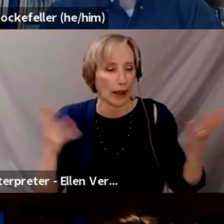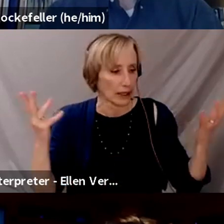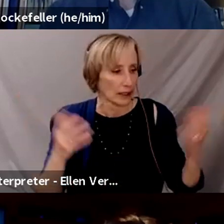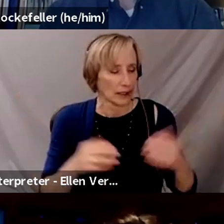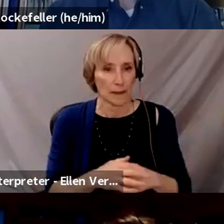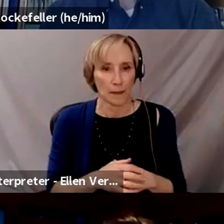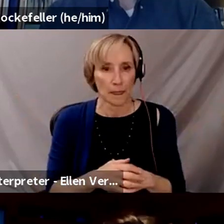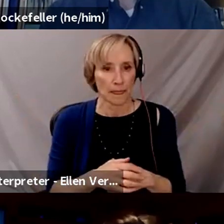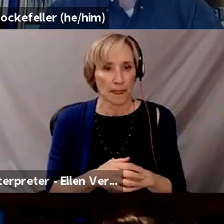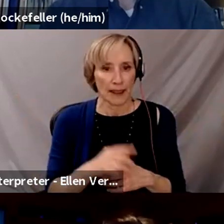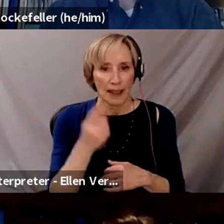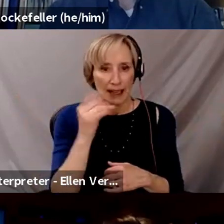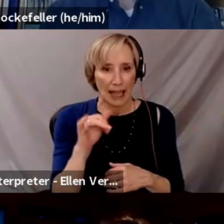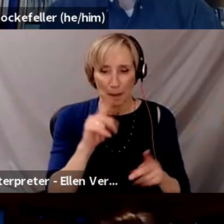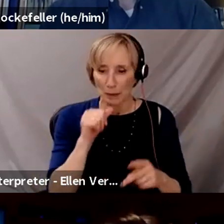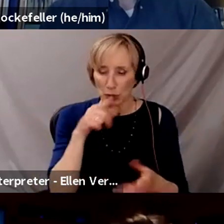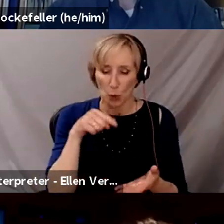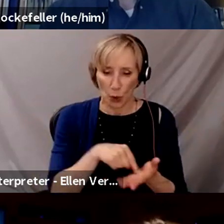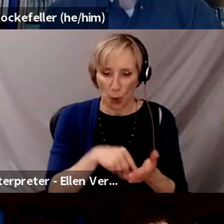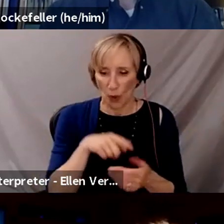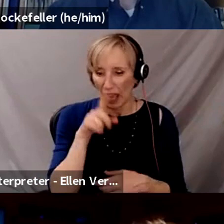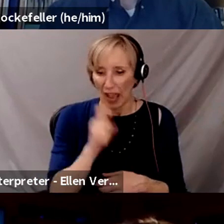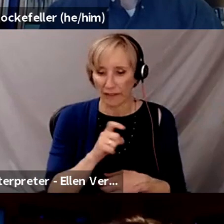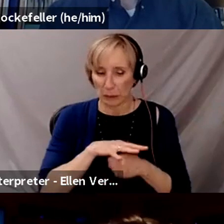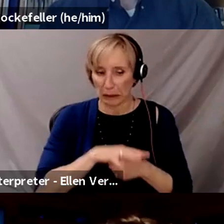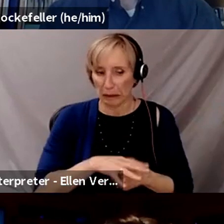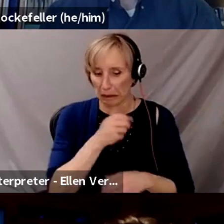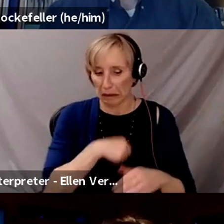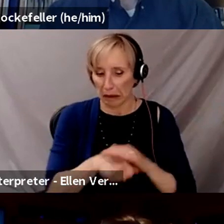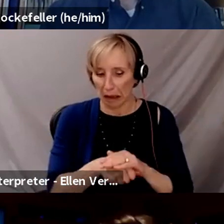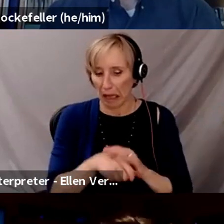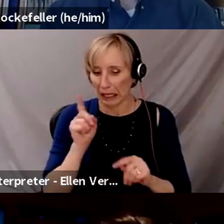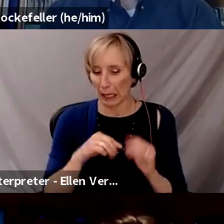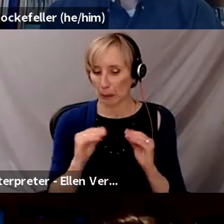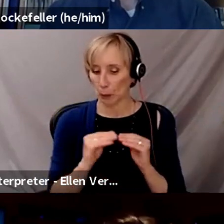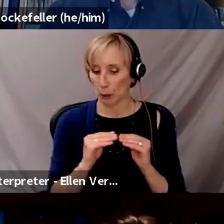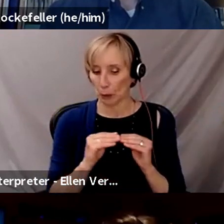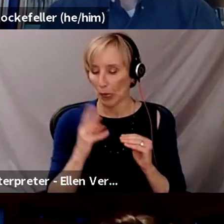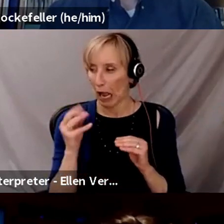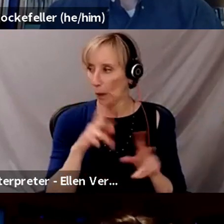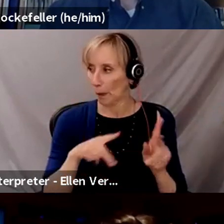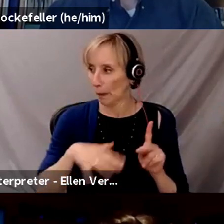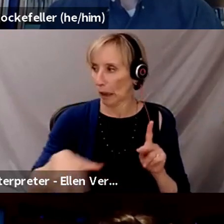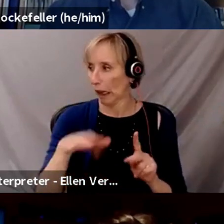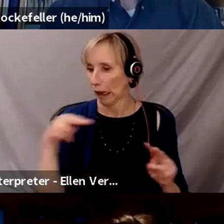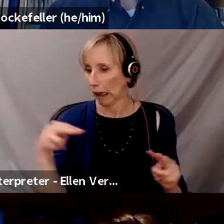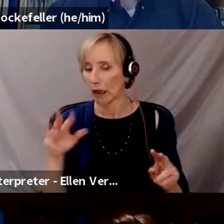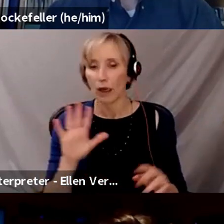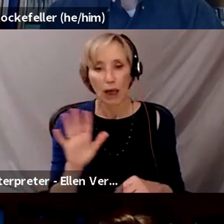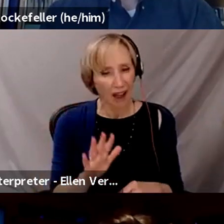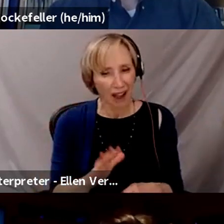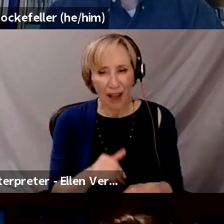suppression of their sexuality and romantic, nature in public. All of these things that people could